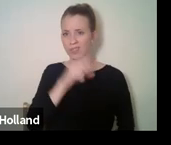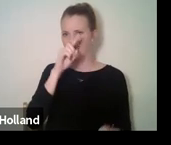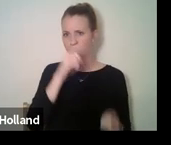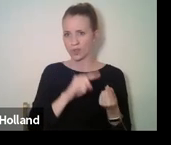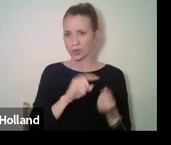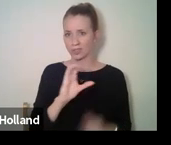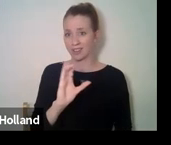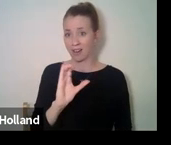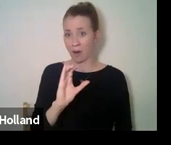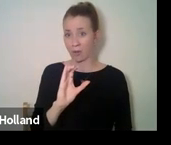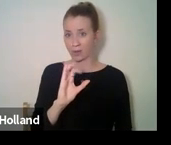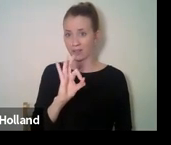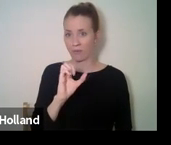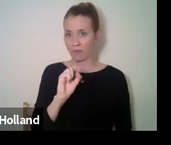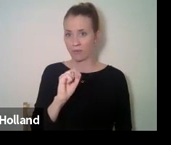En español.